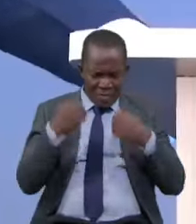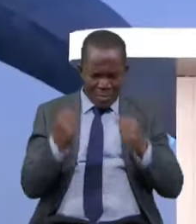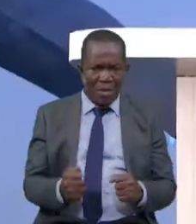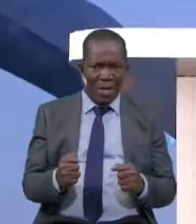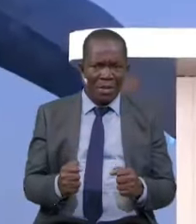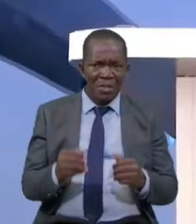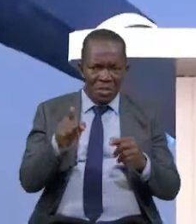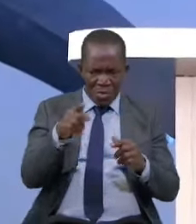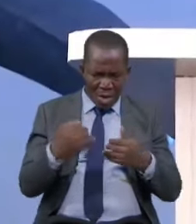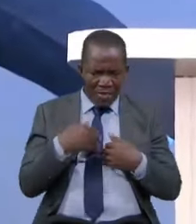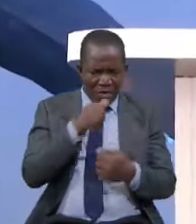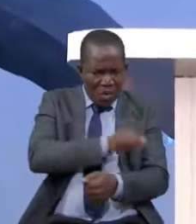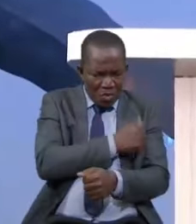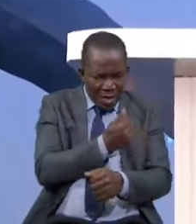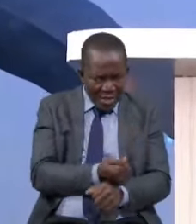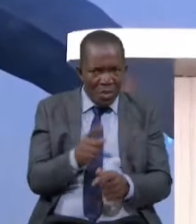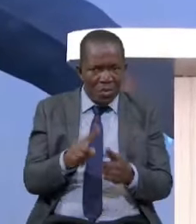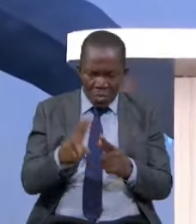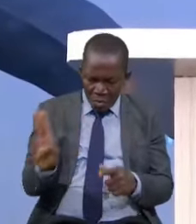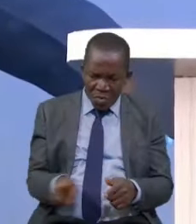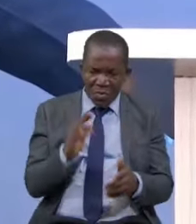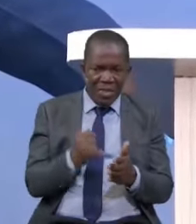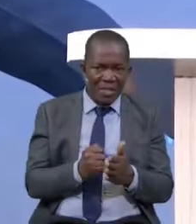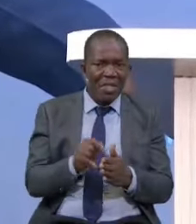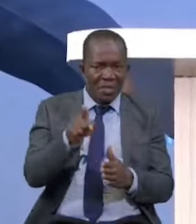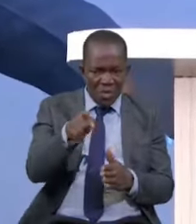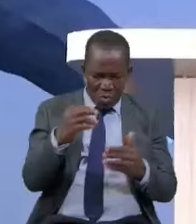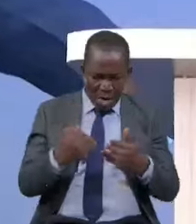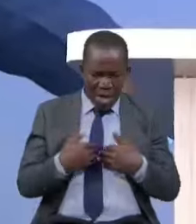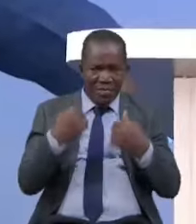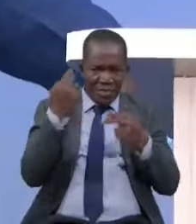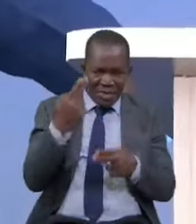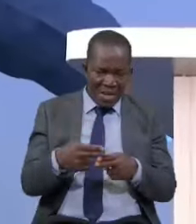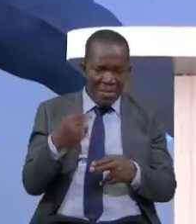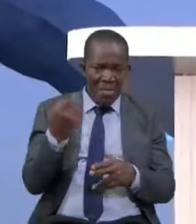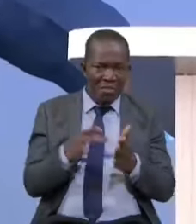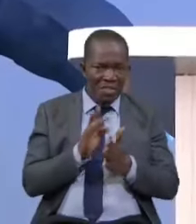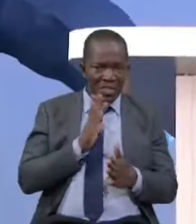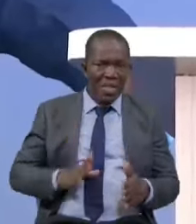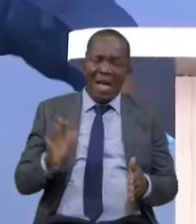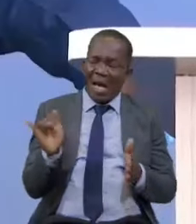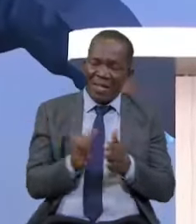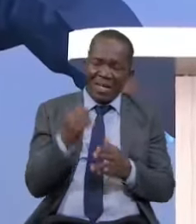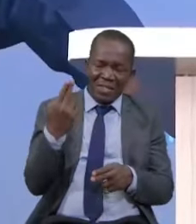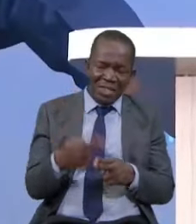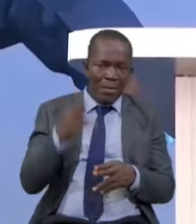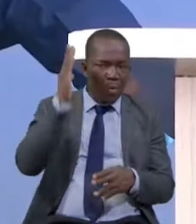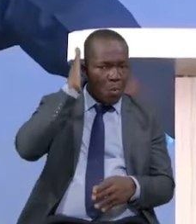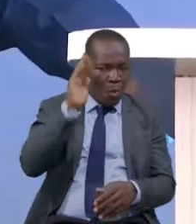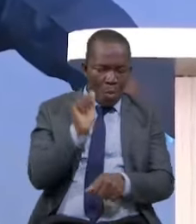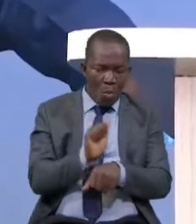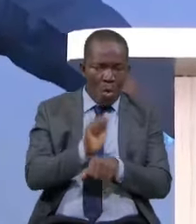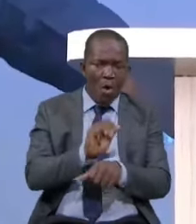of Jesus, and that name of Jesus will work mighty in your mouth as it works in my mouth,